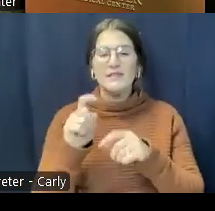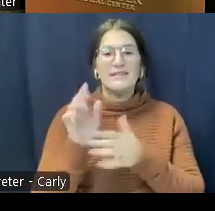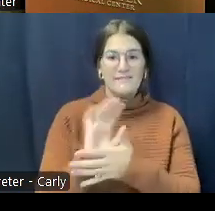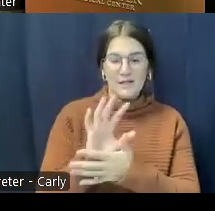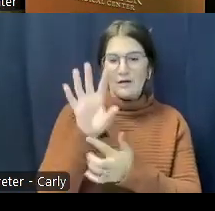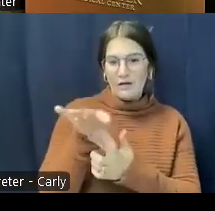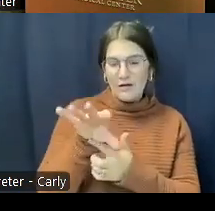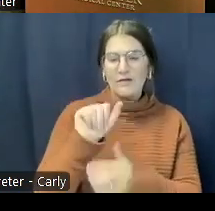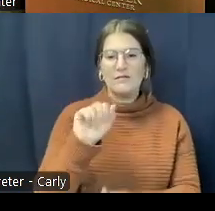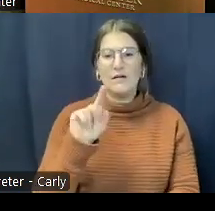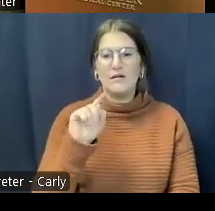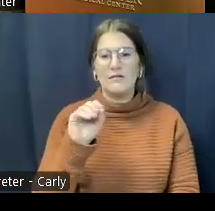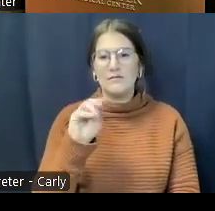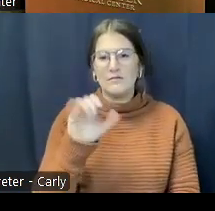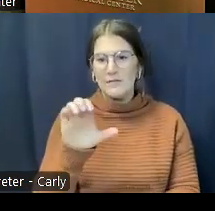measures.